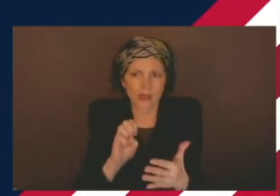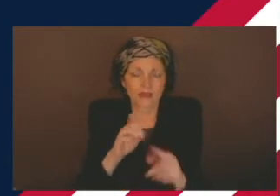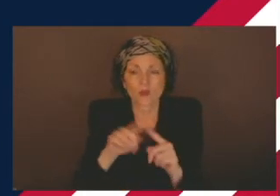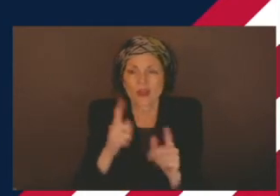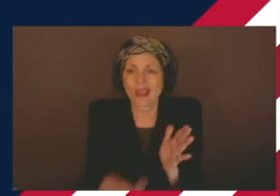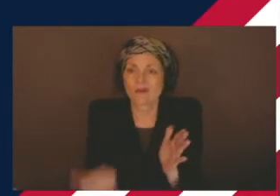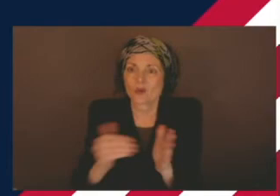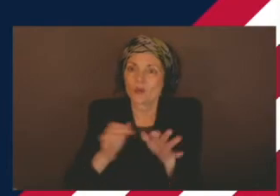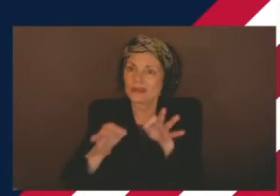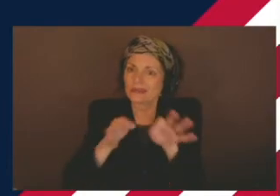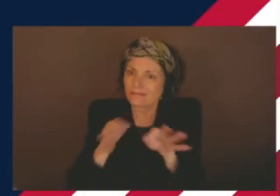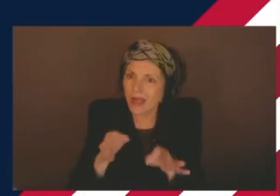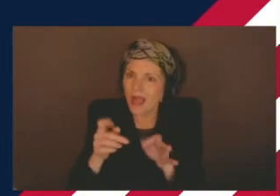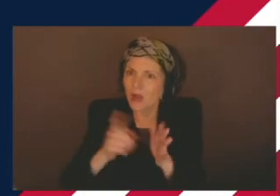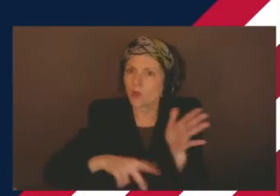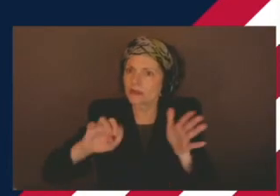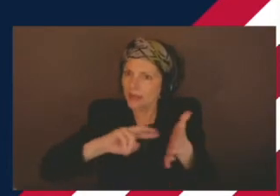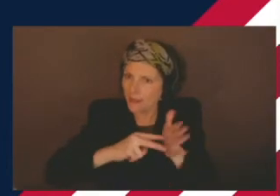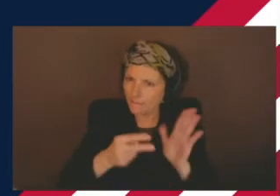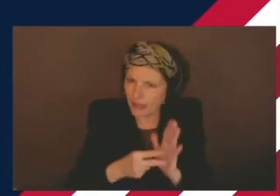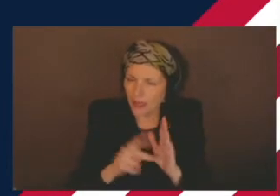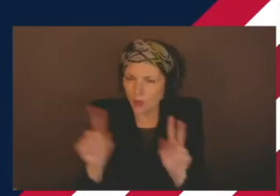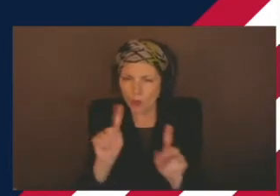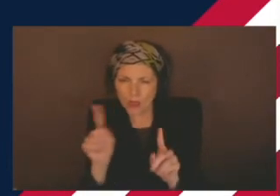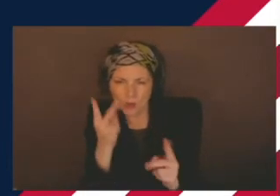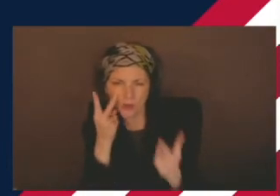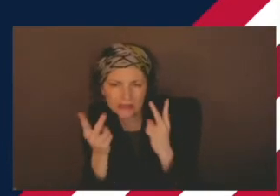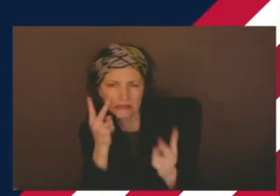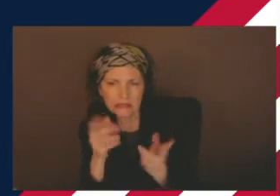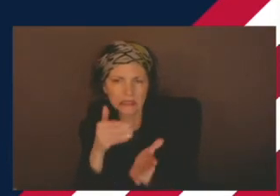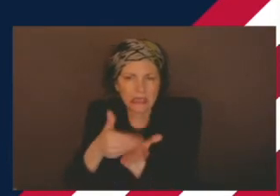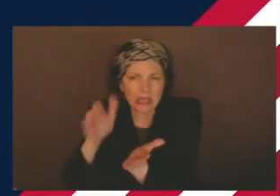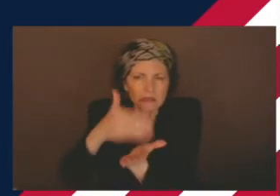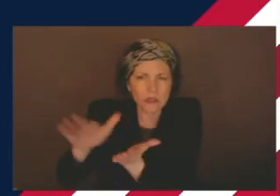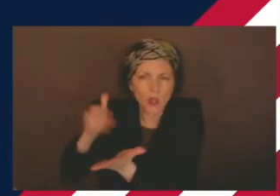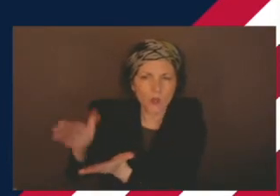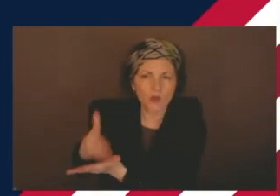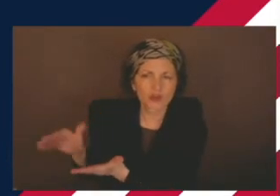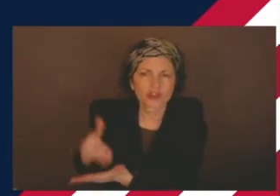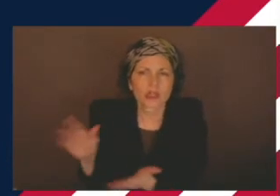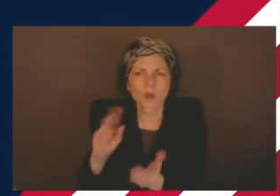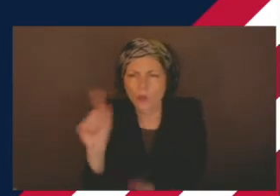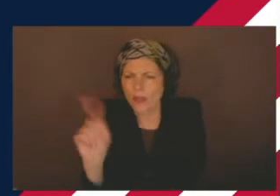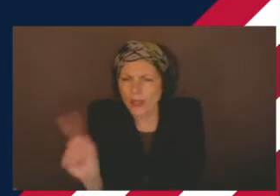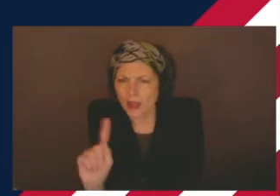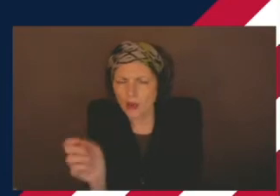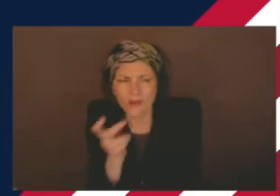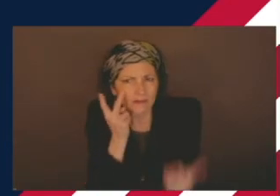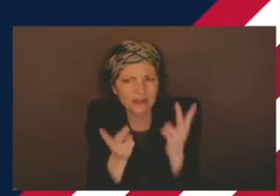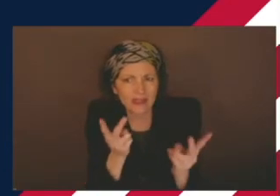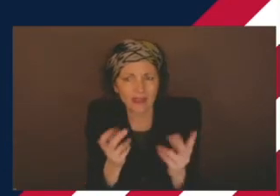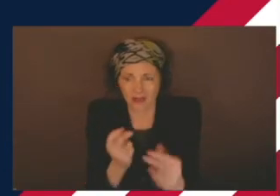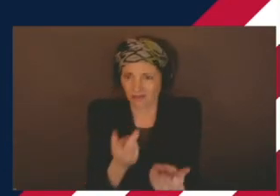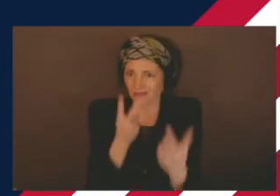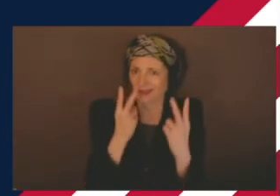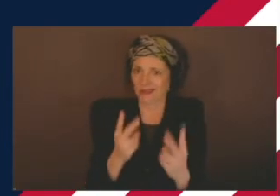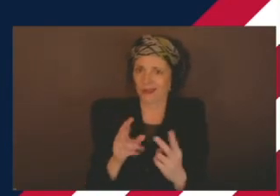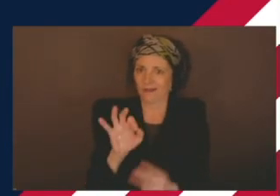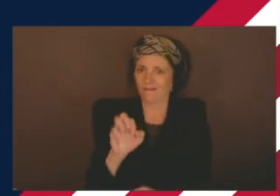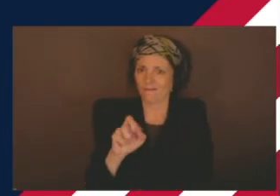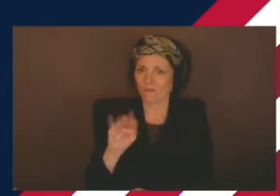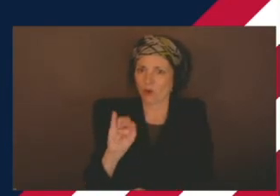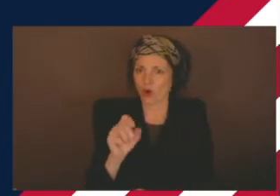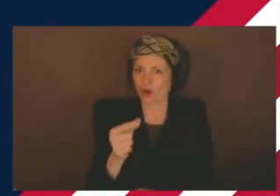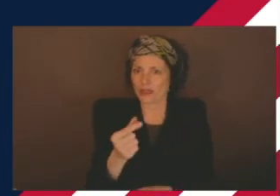see where we see such exclusion. Here we are once again looking at a foreign service where inherent